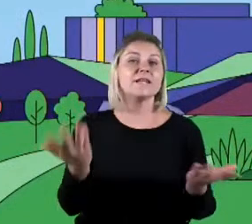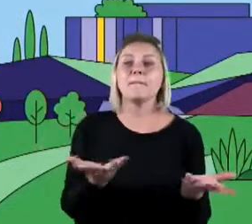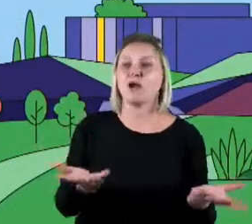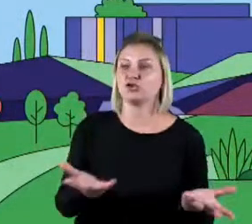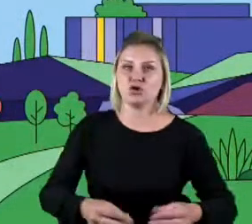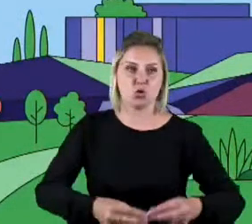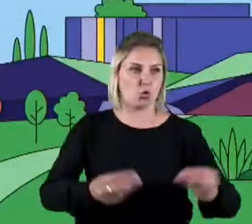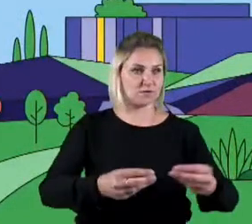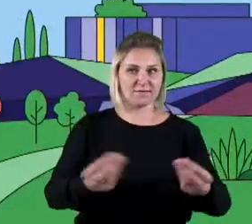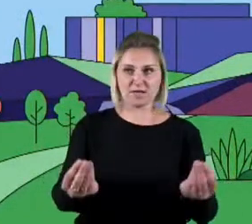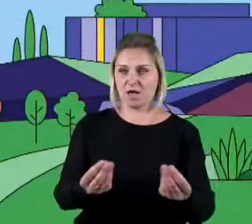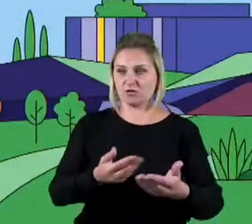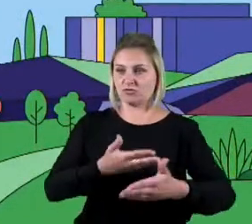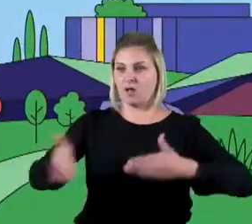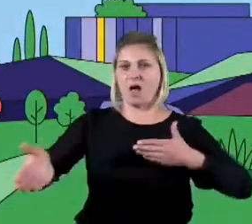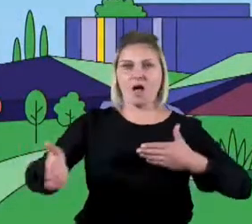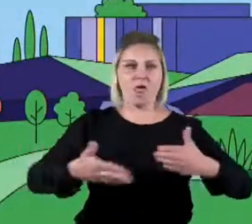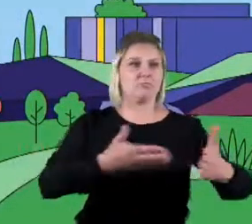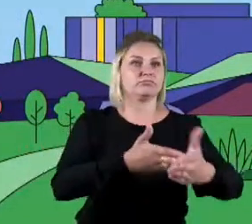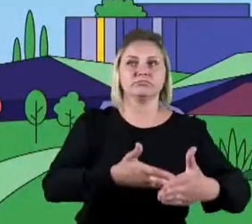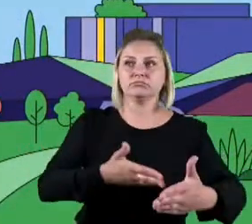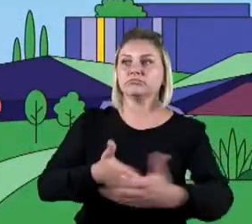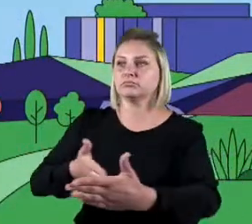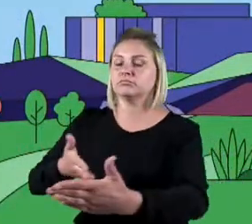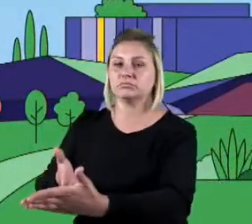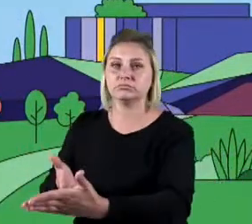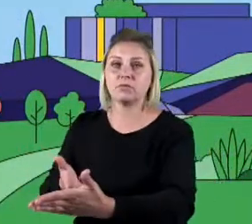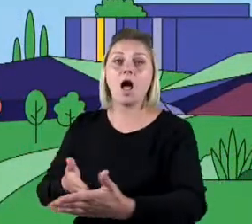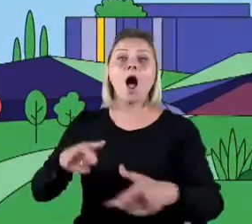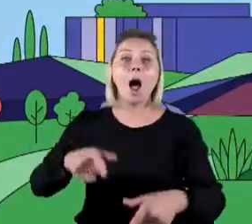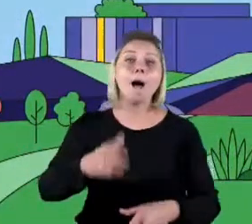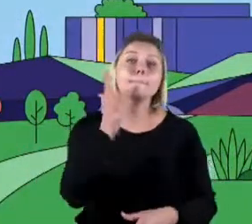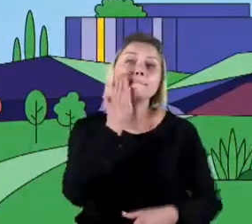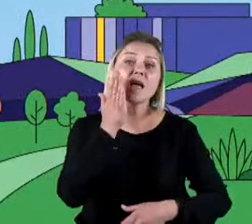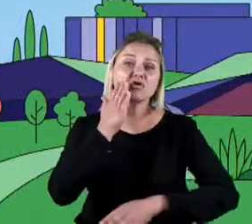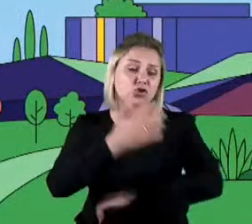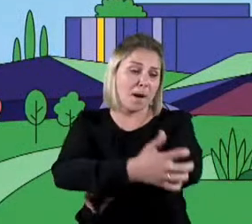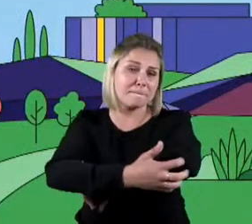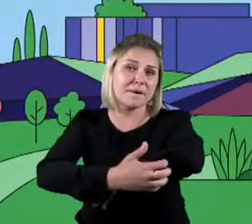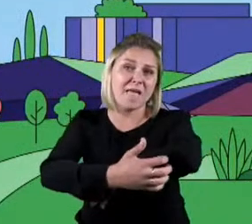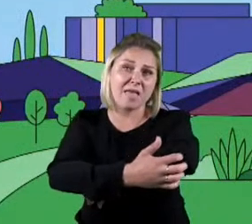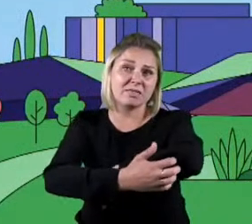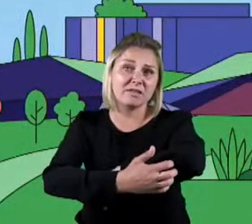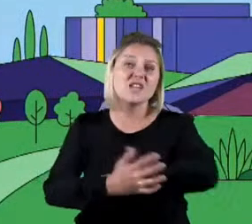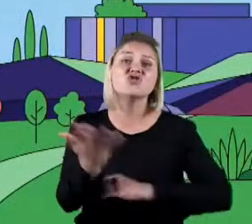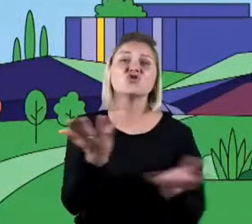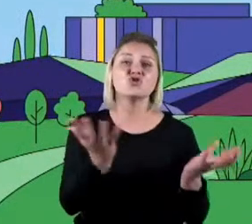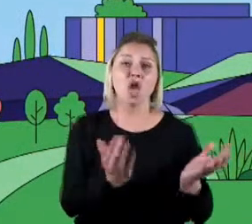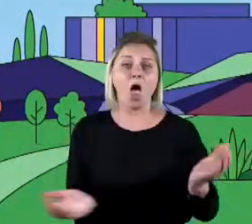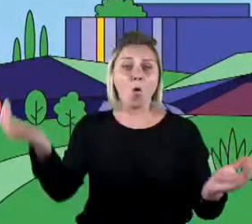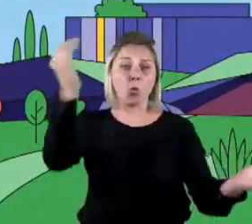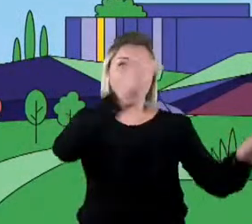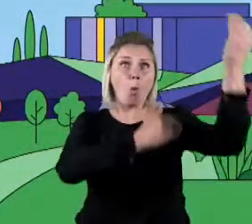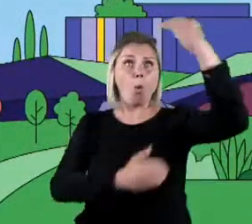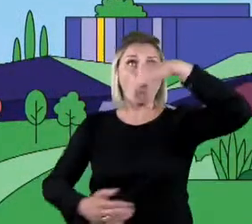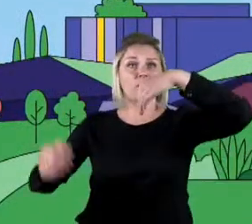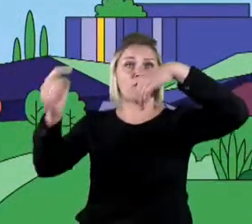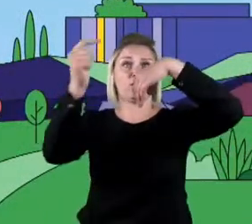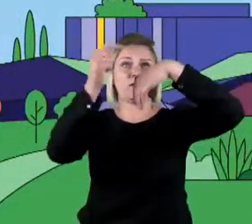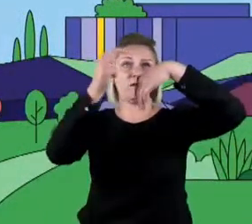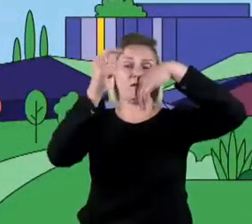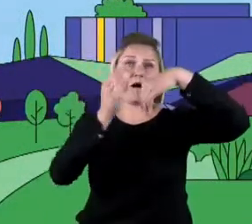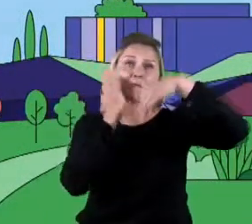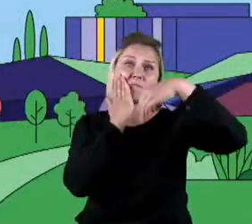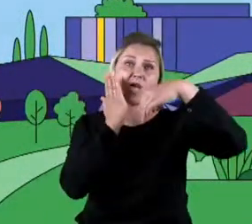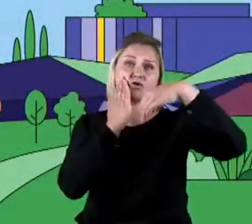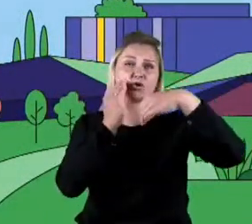we really don't have anywhere else to go to expand. So the poorest people live in the highest part of the mountains, and